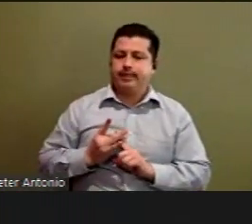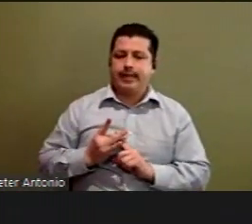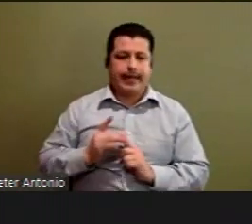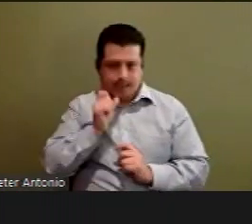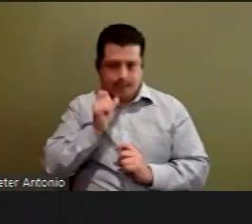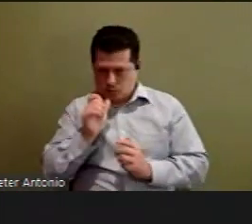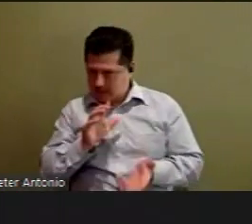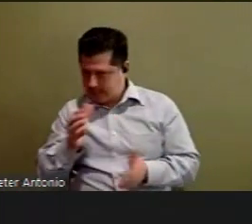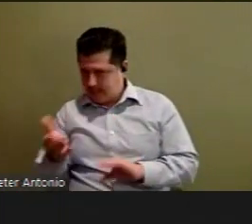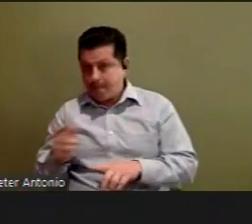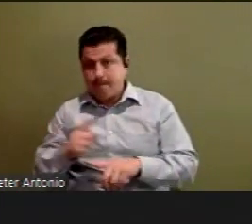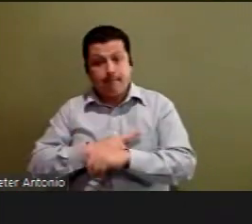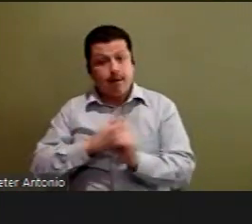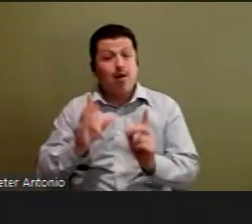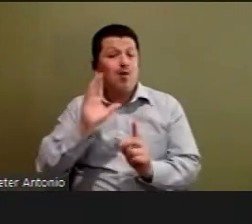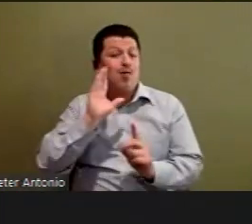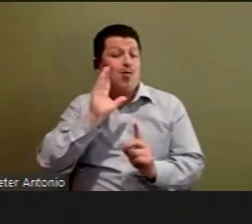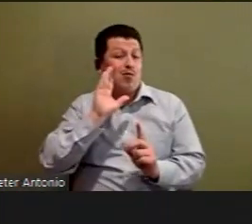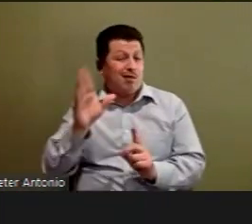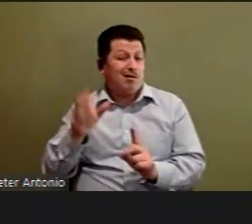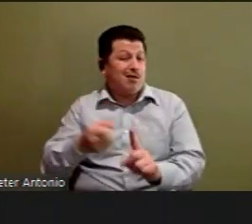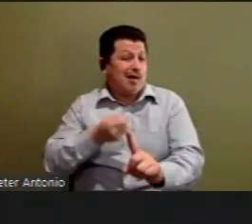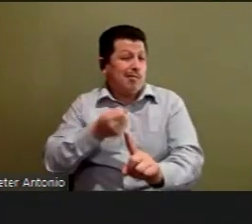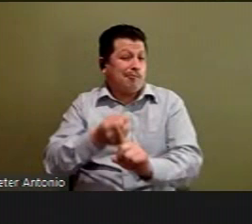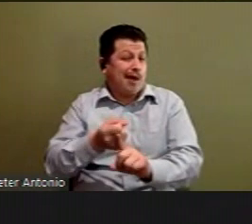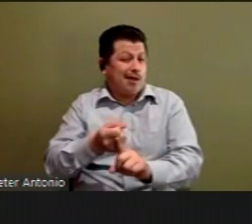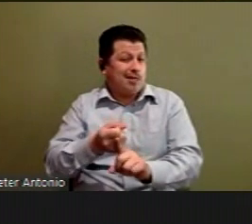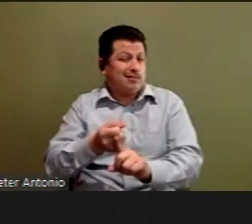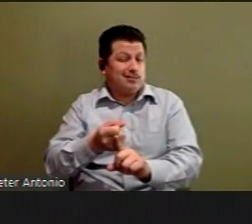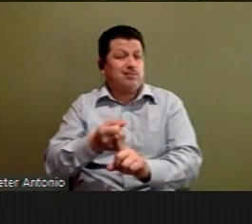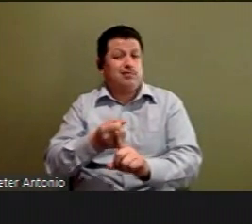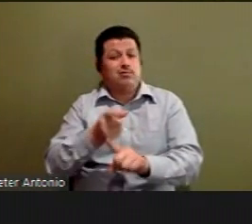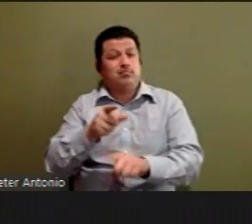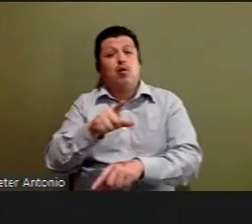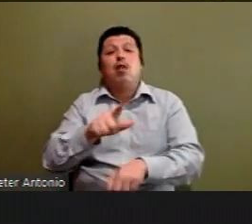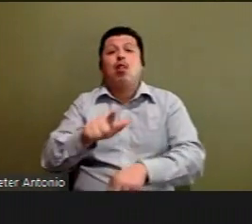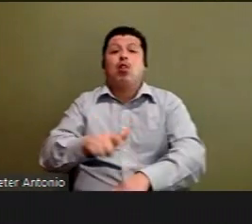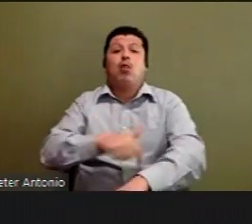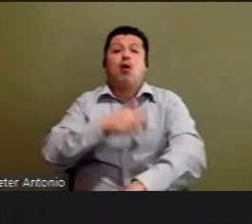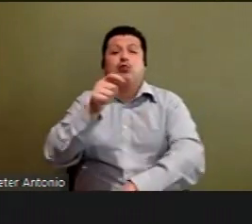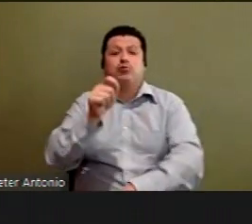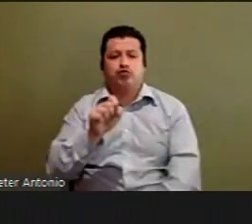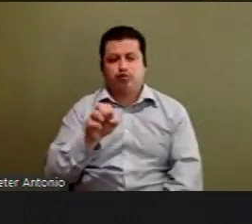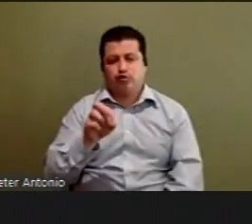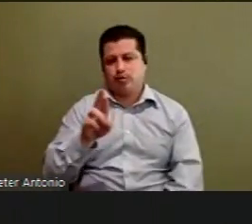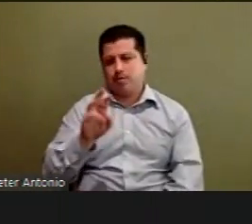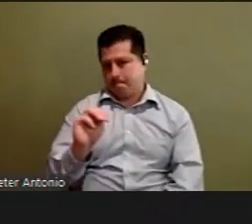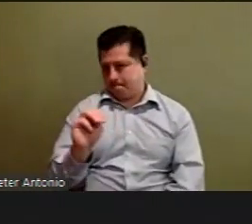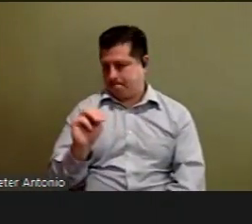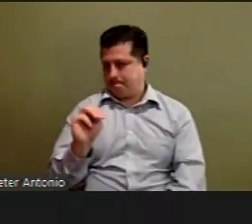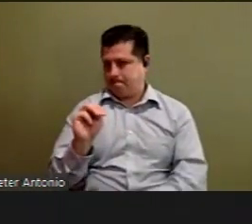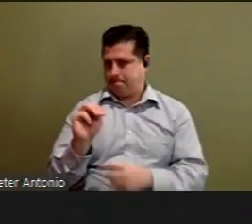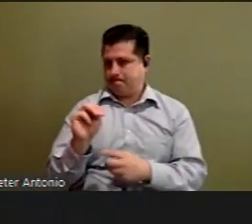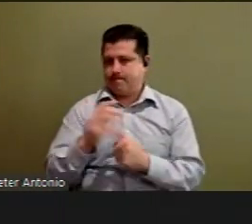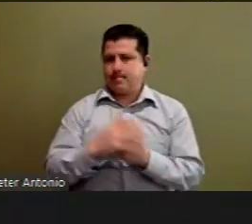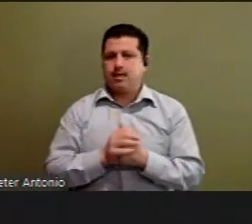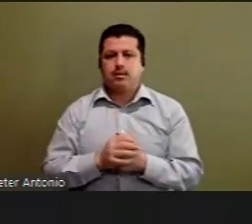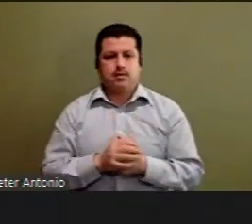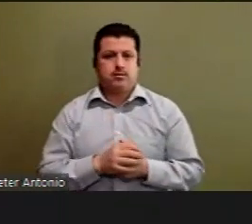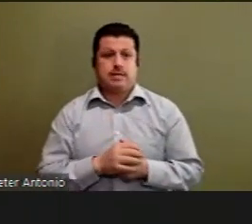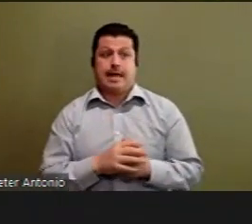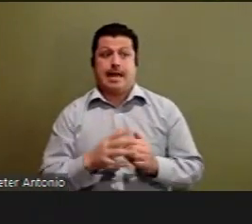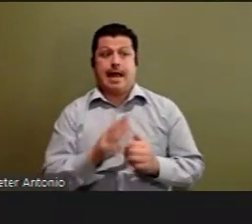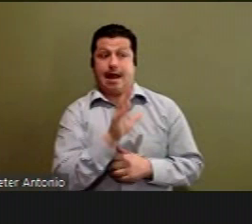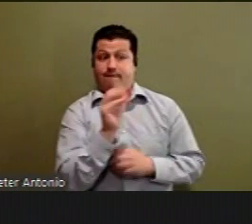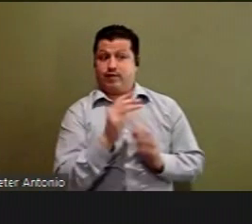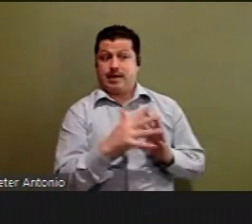effects that will affect your quality of life. And it really depends on what population you're talking about. African American, Latino